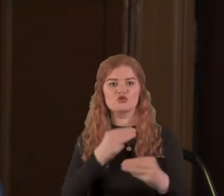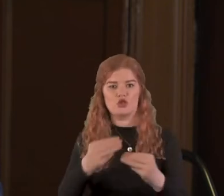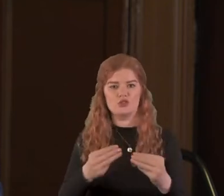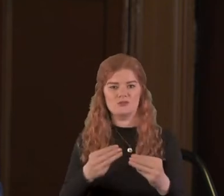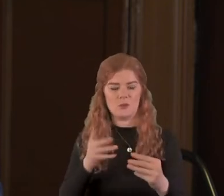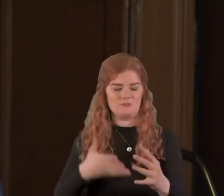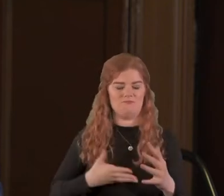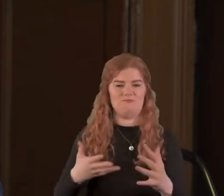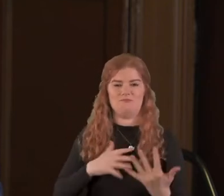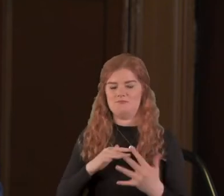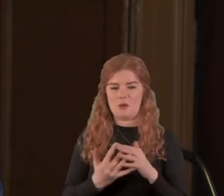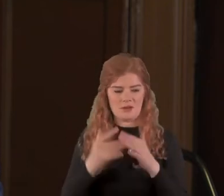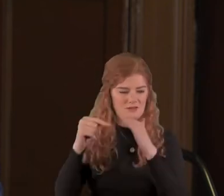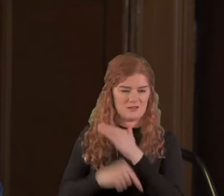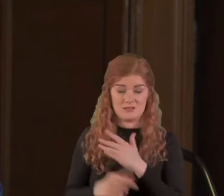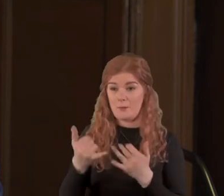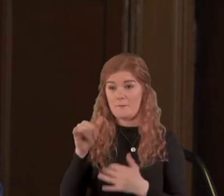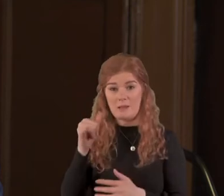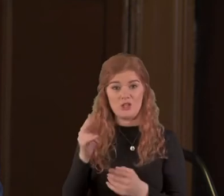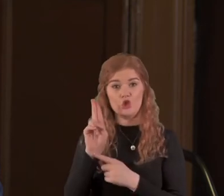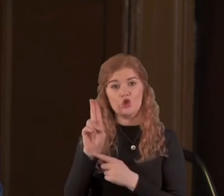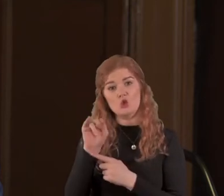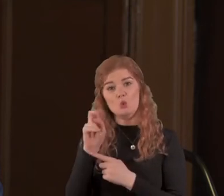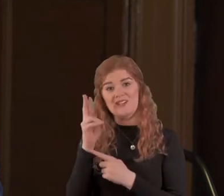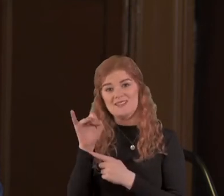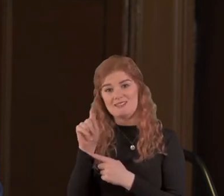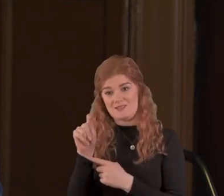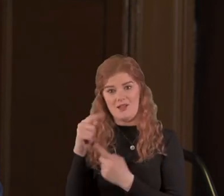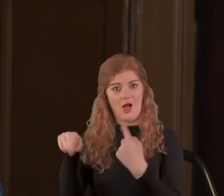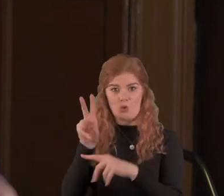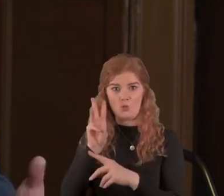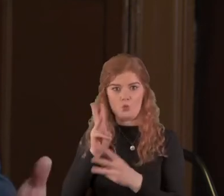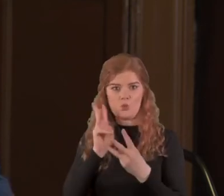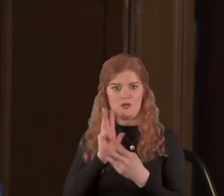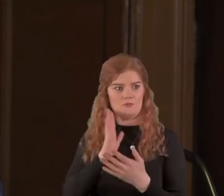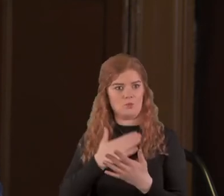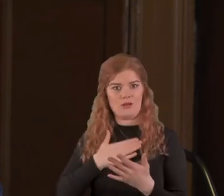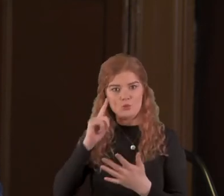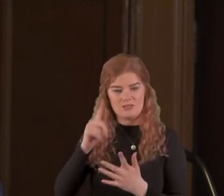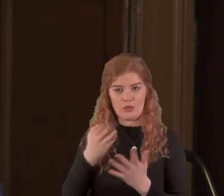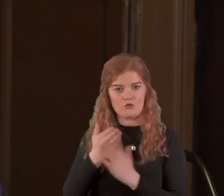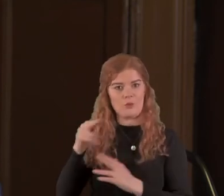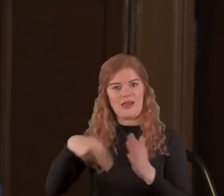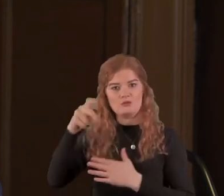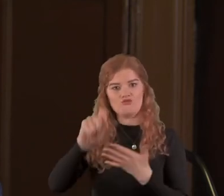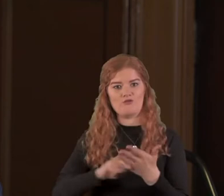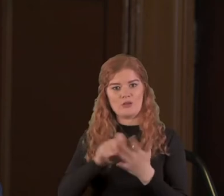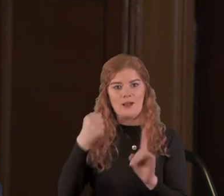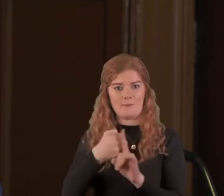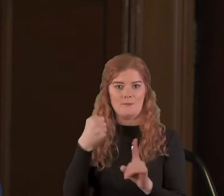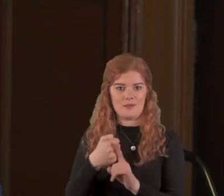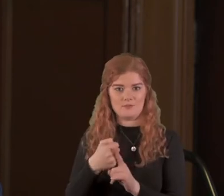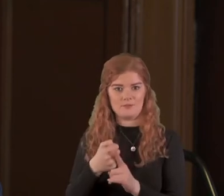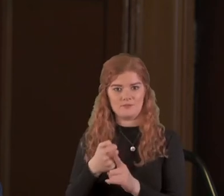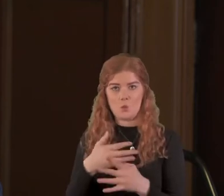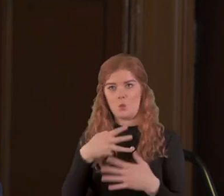point that unionists would wish to deploy during the next referendum campaign,